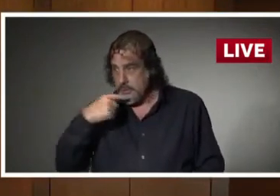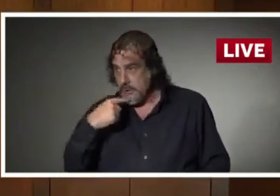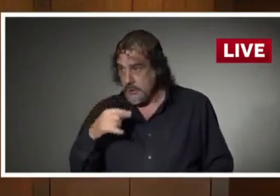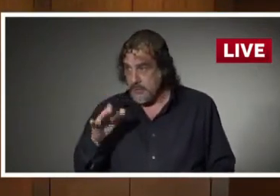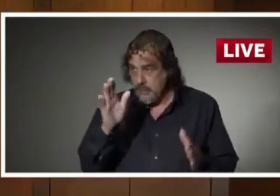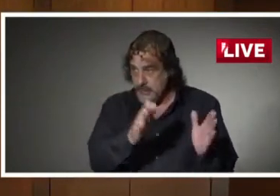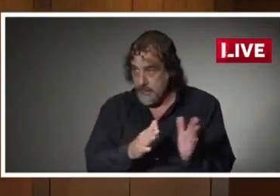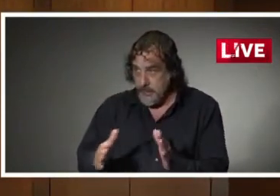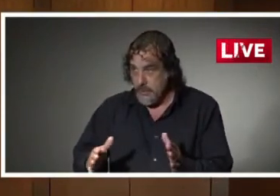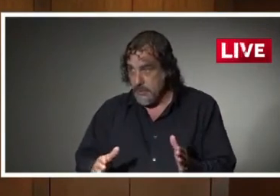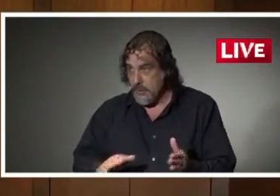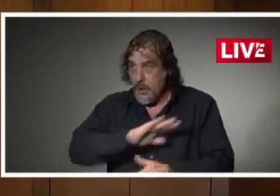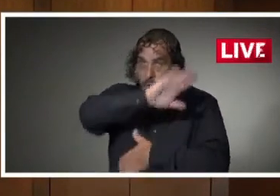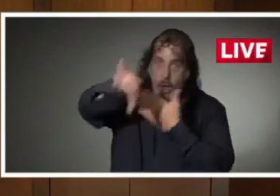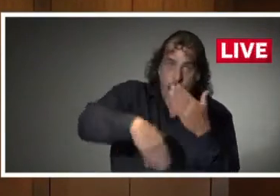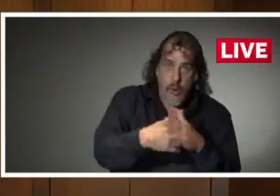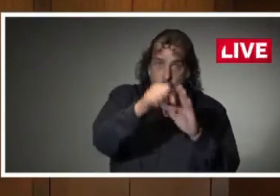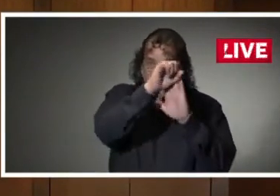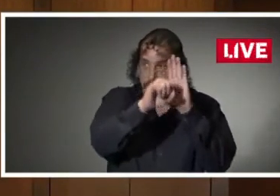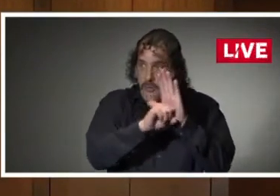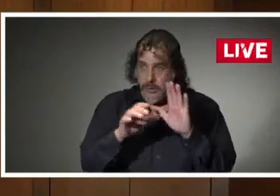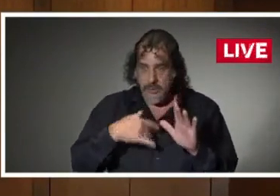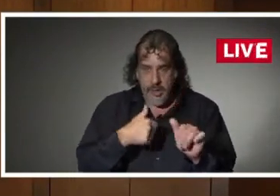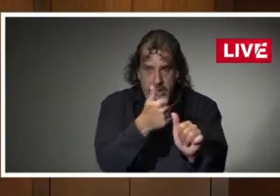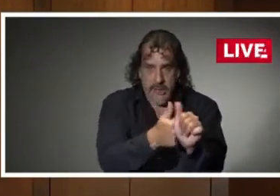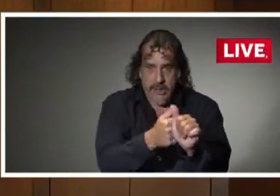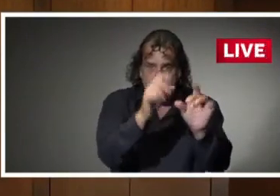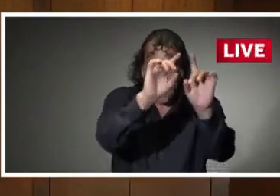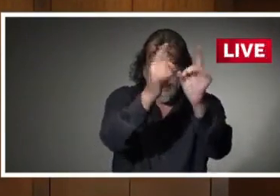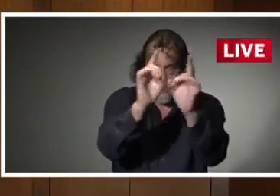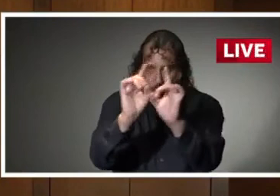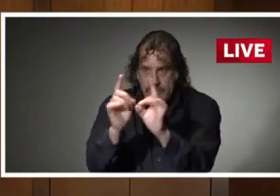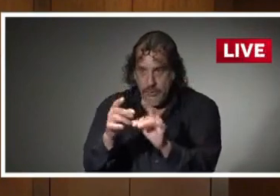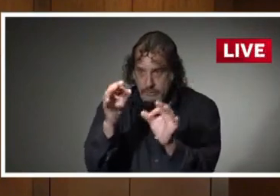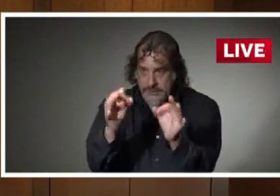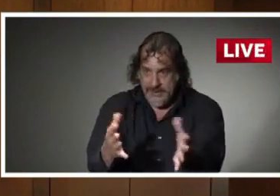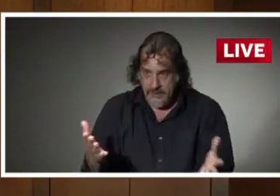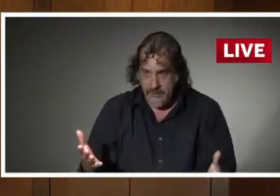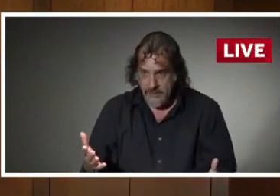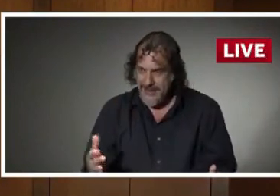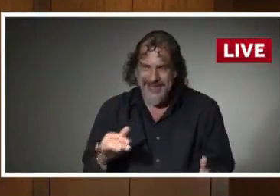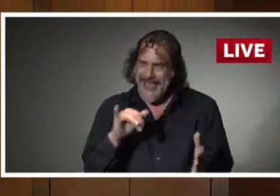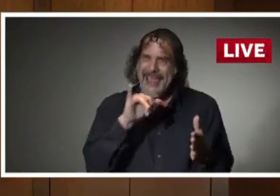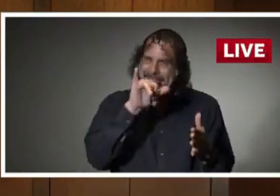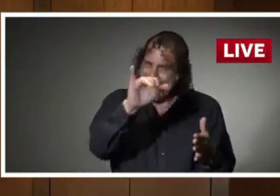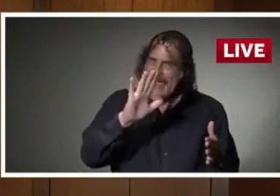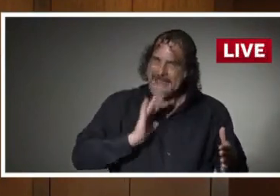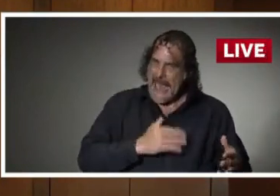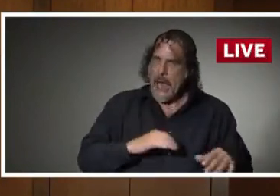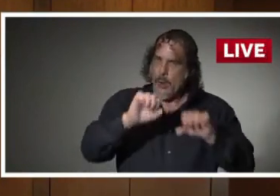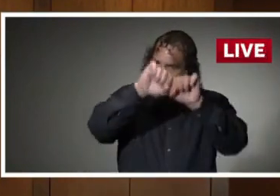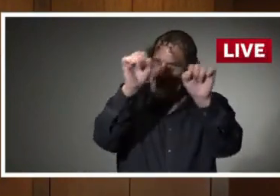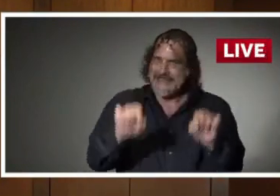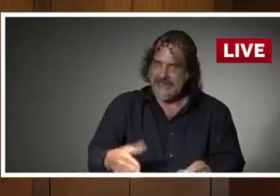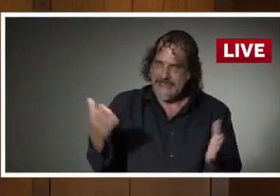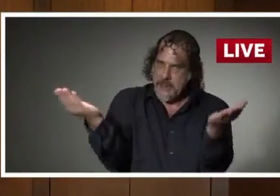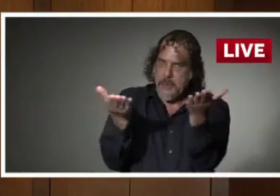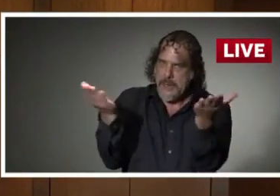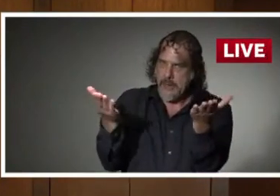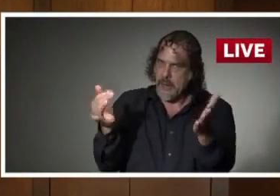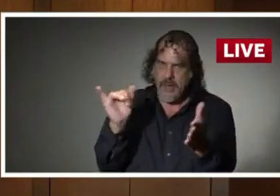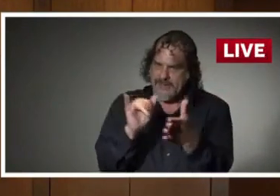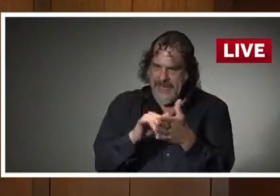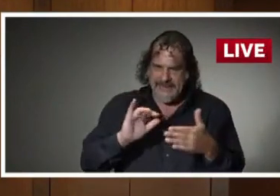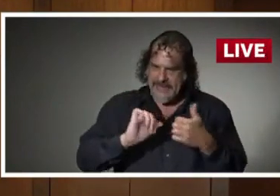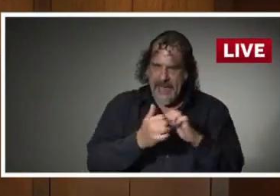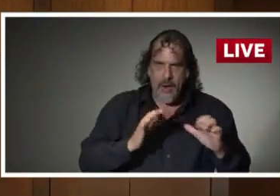plan isn't like a whole statewide thing. Do you want to leave it up to individual districts to make The system that we have in Mississippi. It's just the way in which